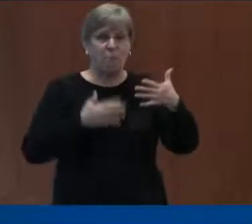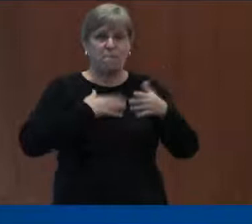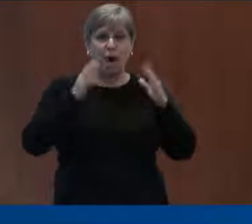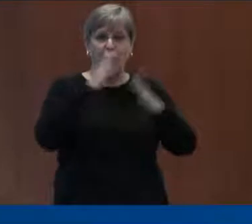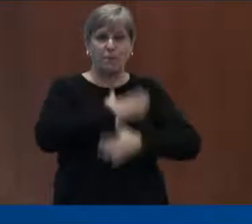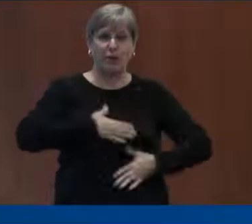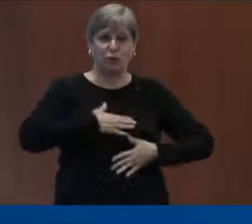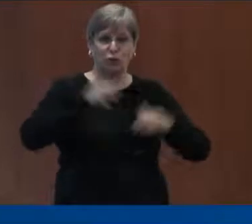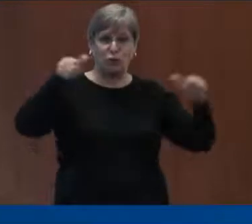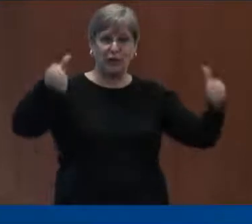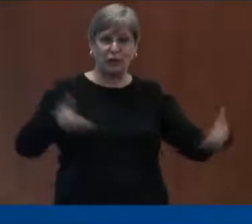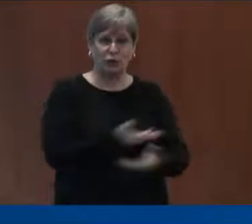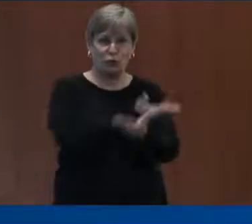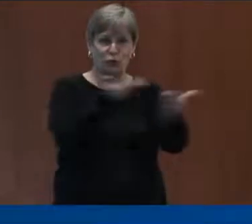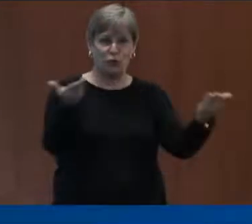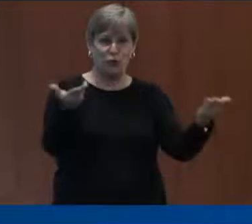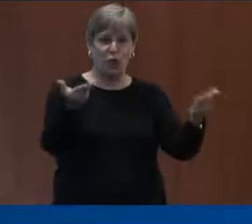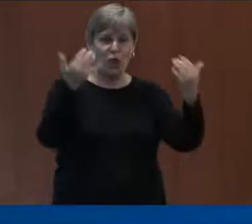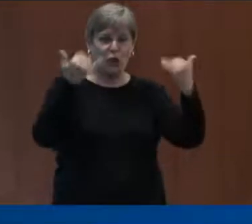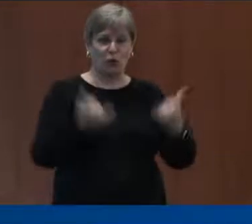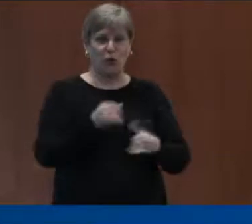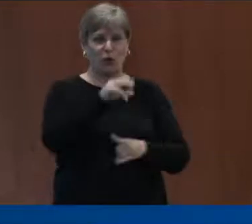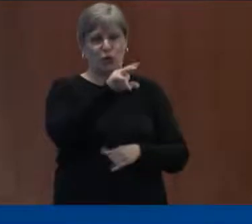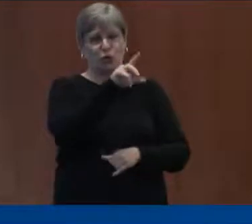pleasure to introduce you to our current